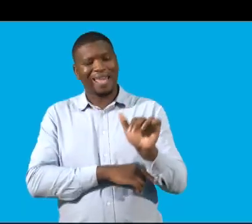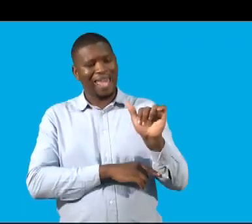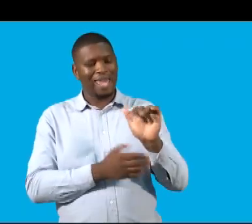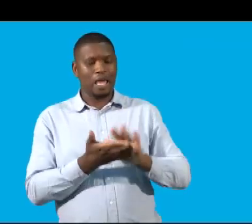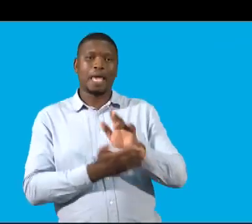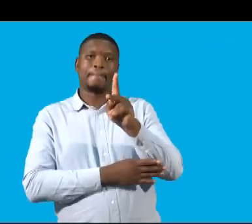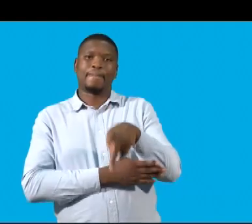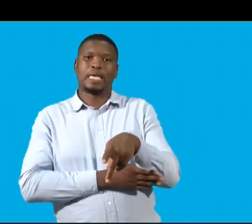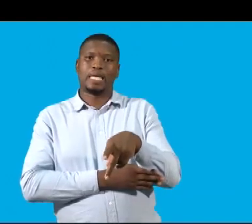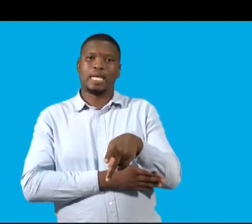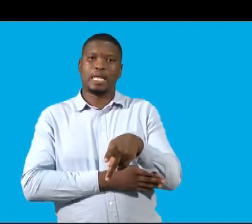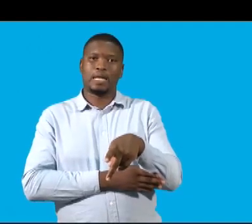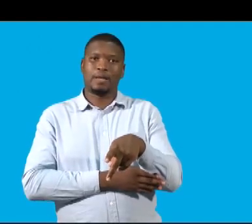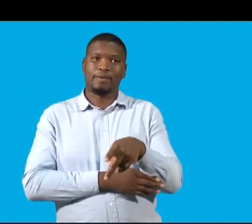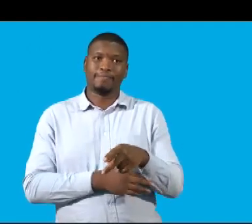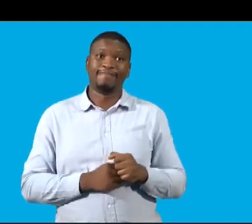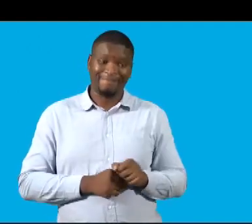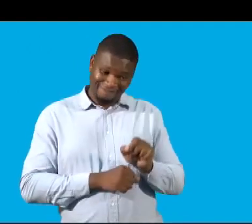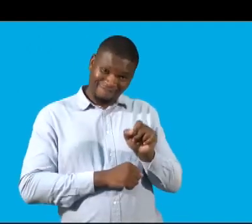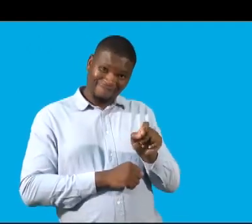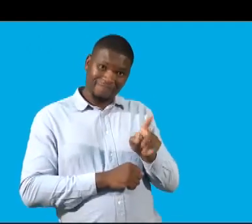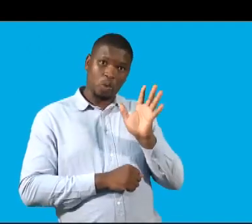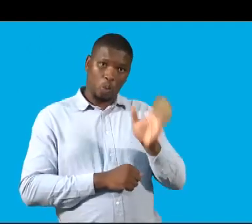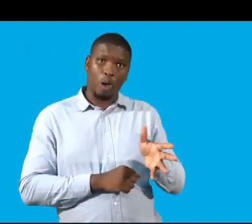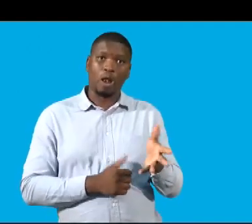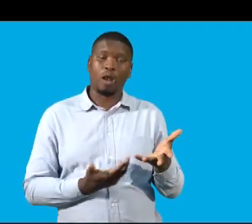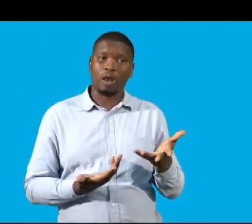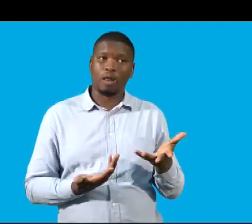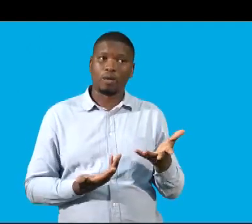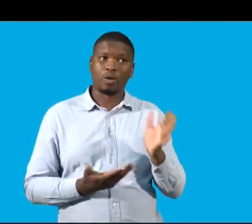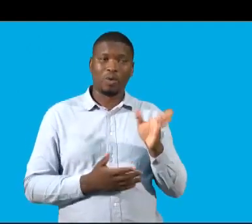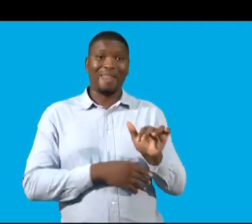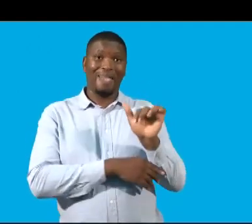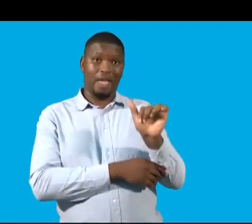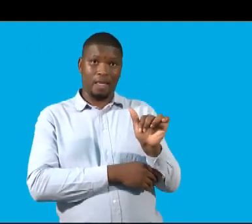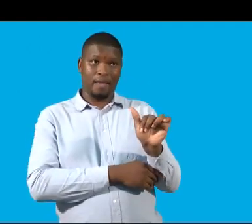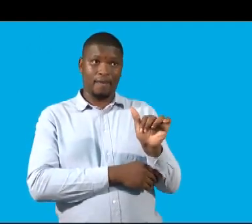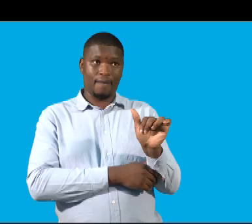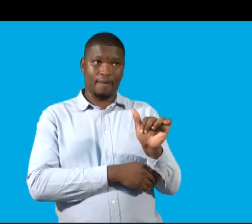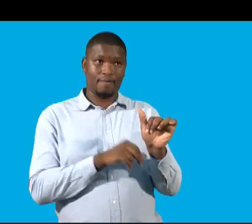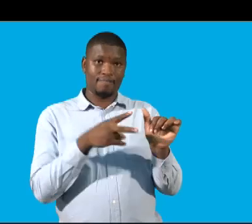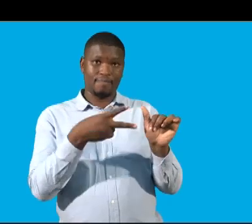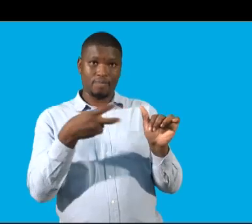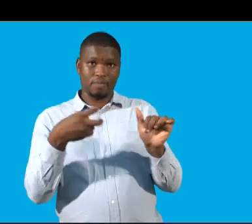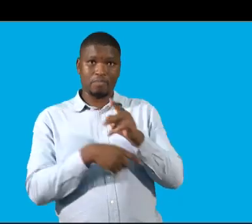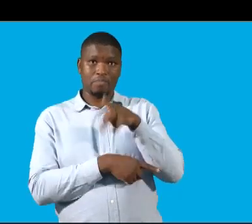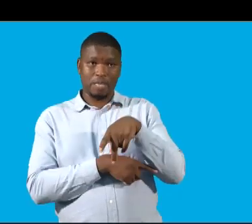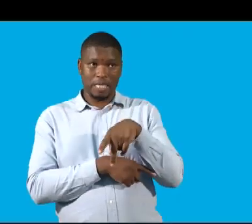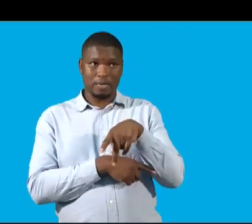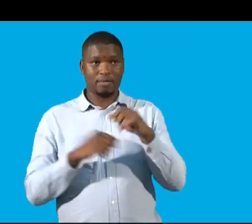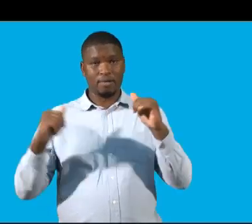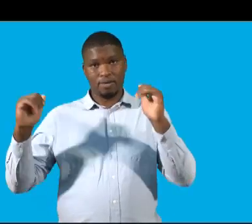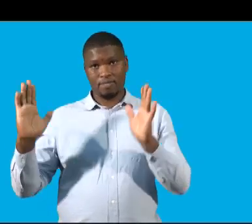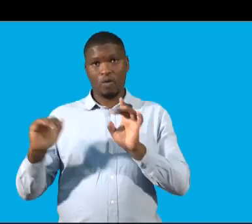our A and P formulas. So that is going to be A is equals